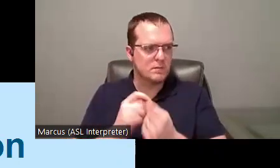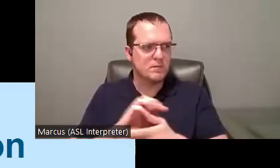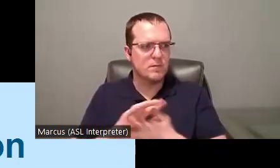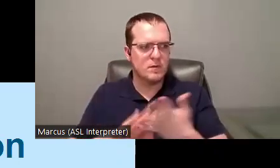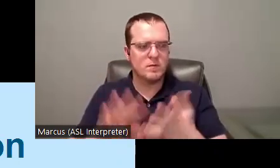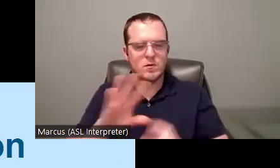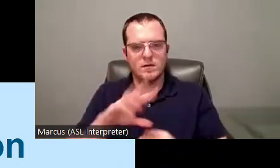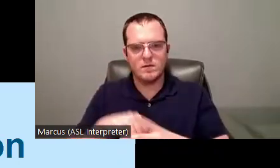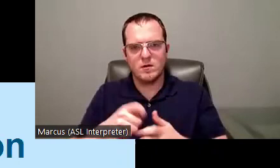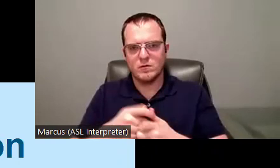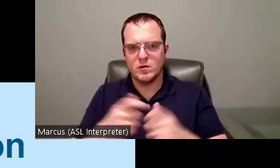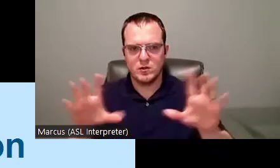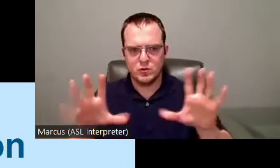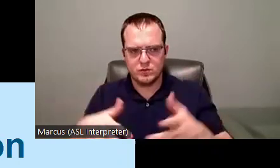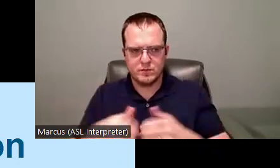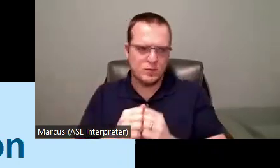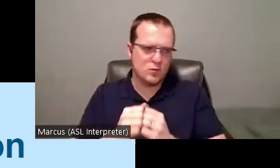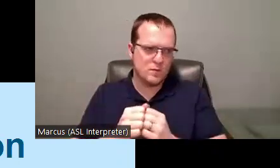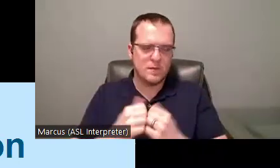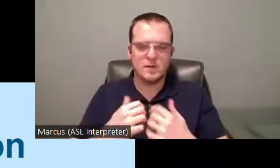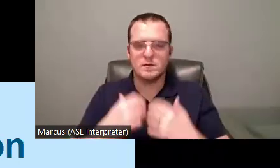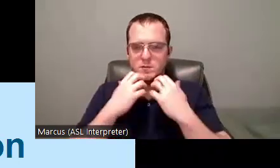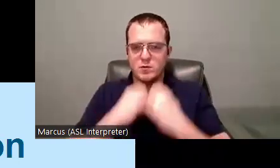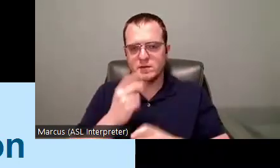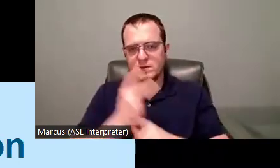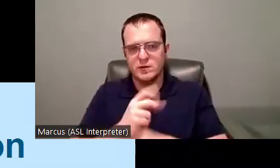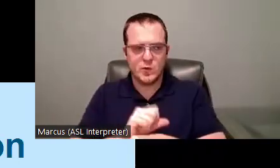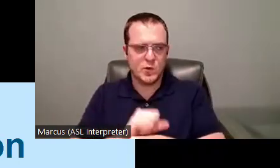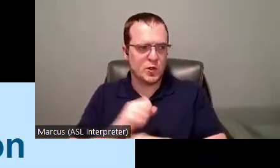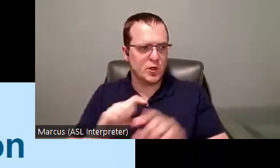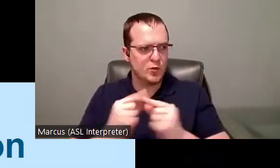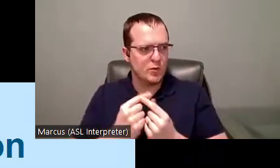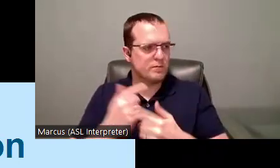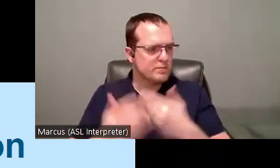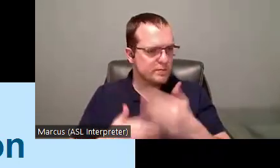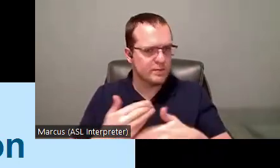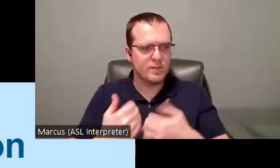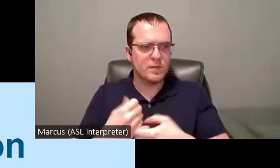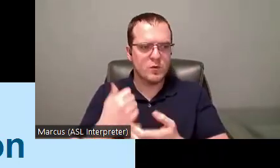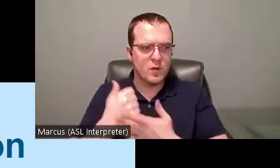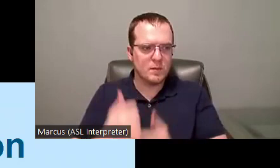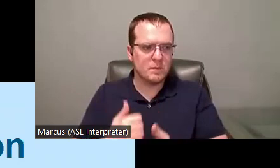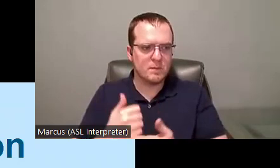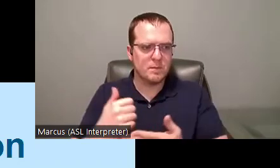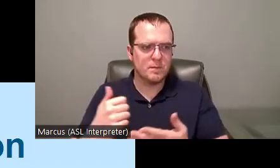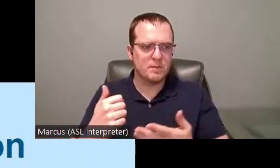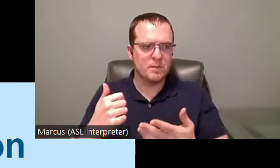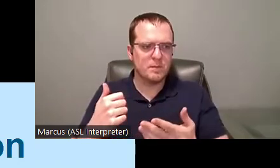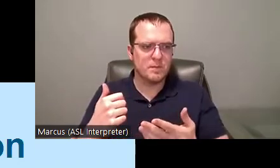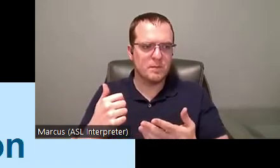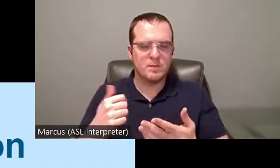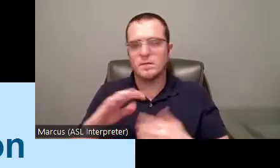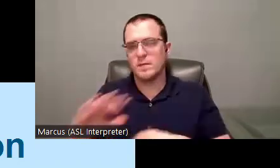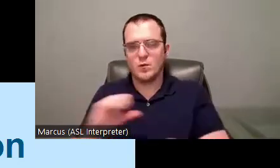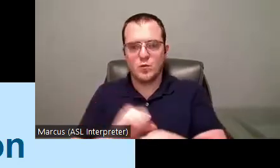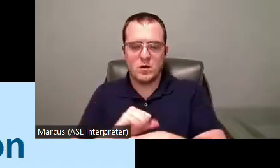this together, as well as the preservation working group, and really then kind of helping for the work that they're going to